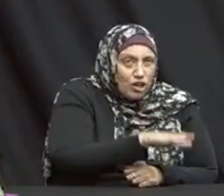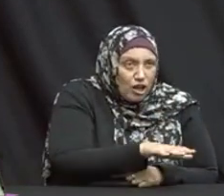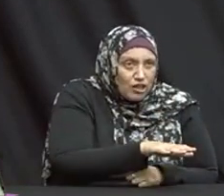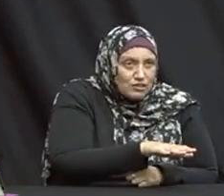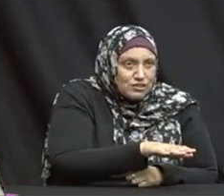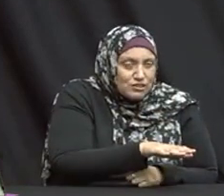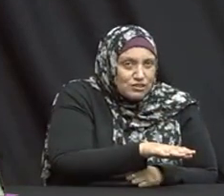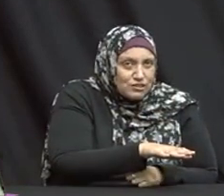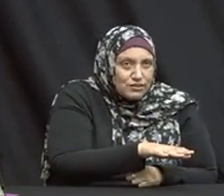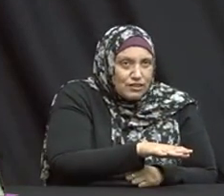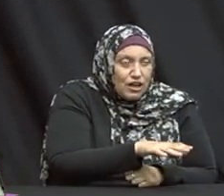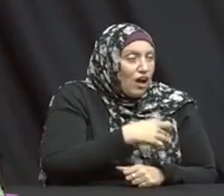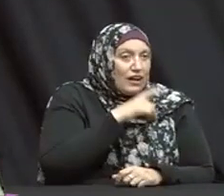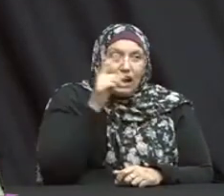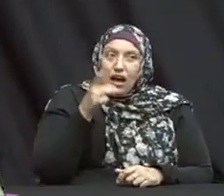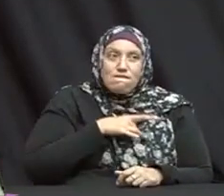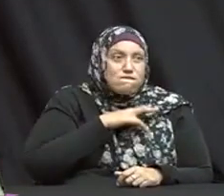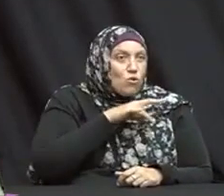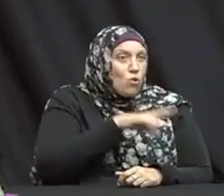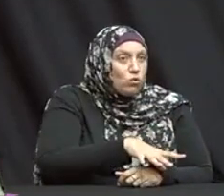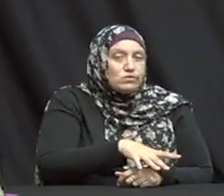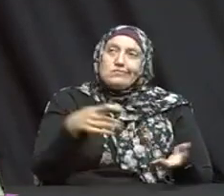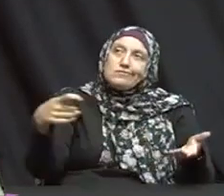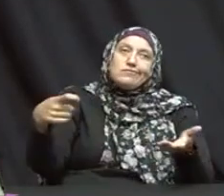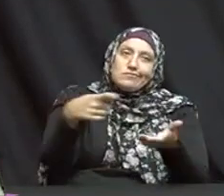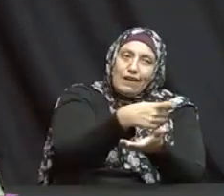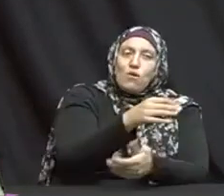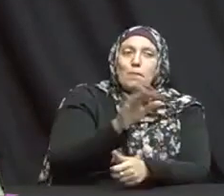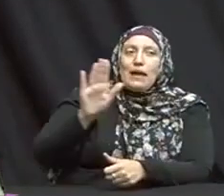doesn't touch the asset of the minor.